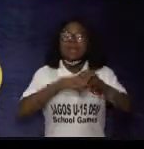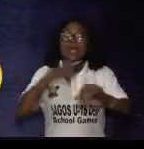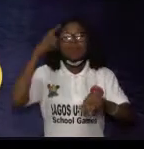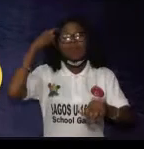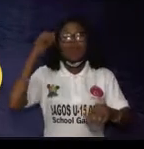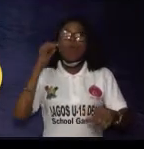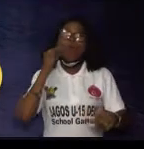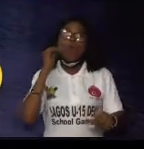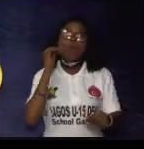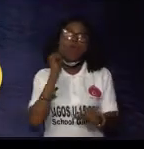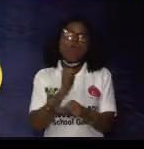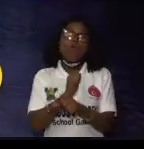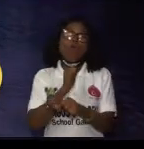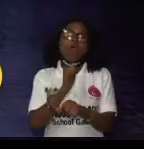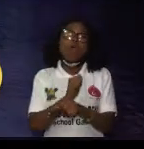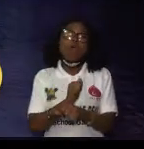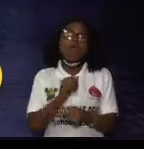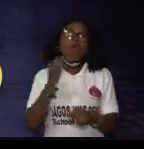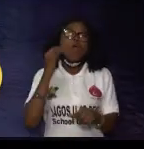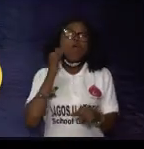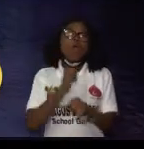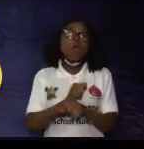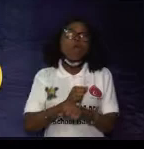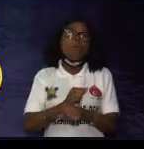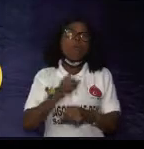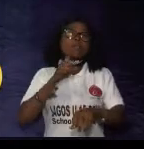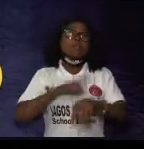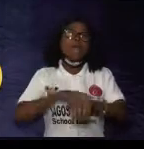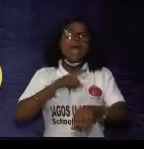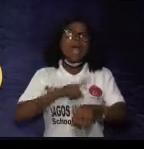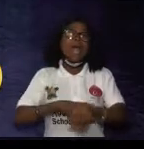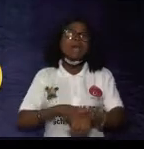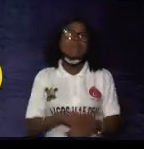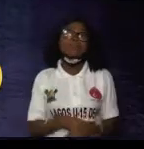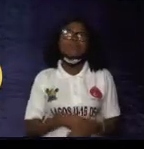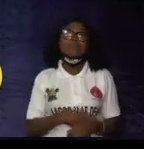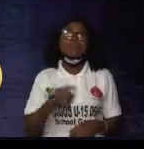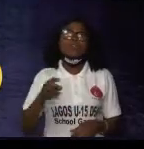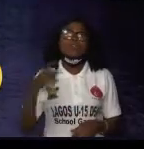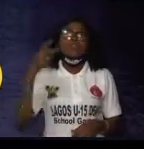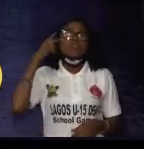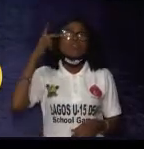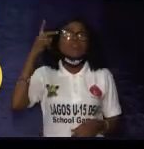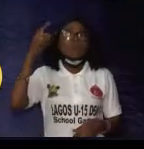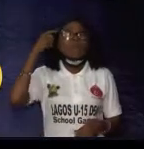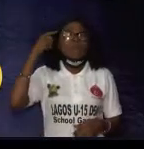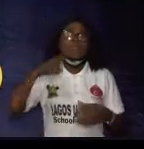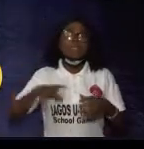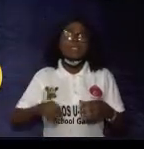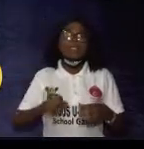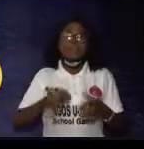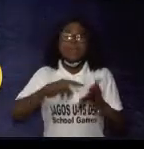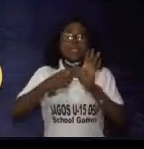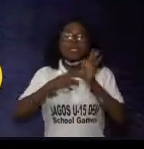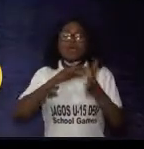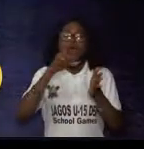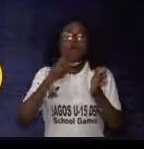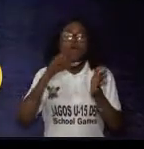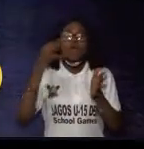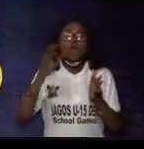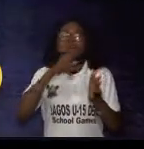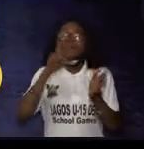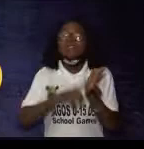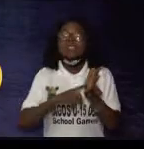It's time for homework. Homework time. You look for the meaning of the following